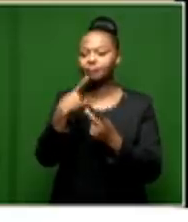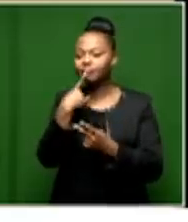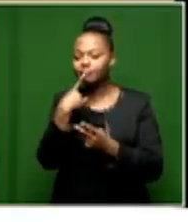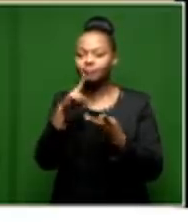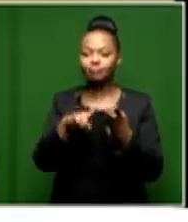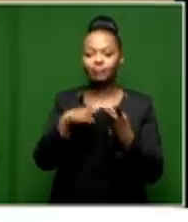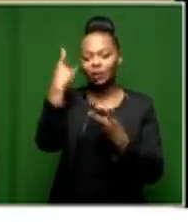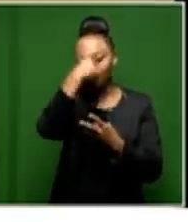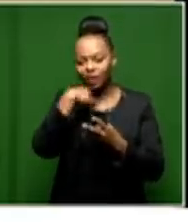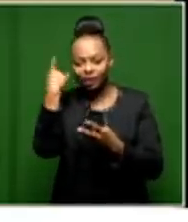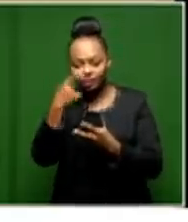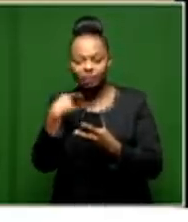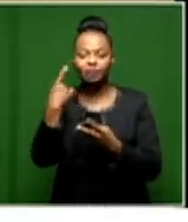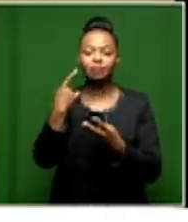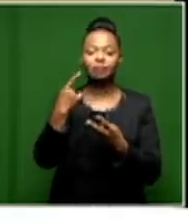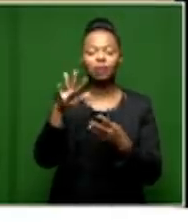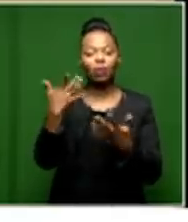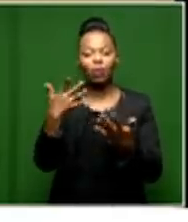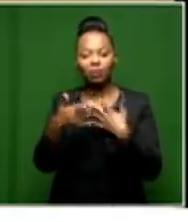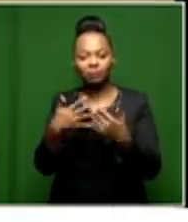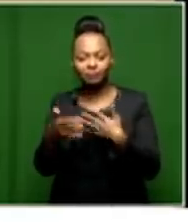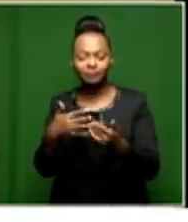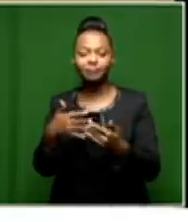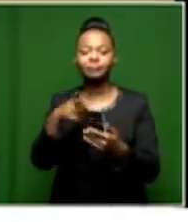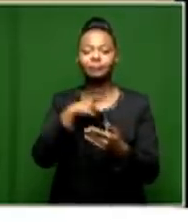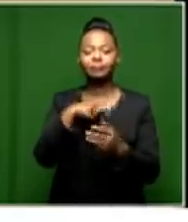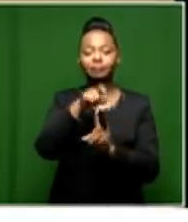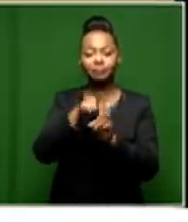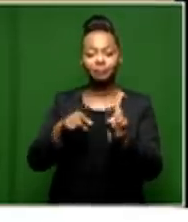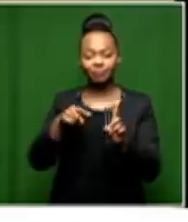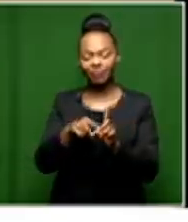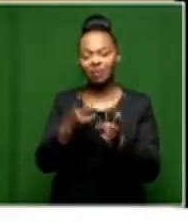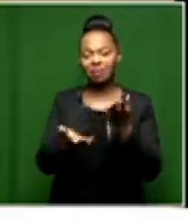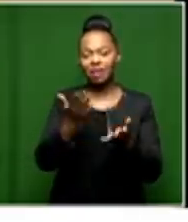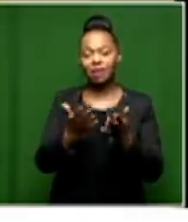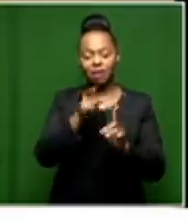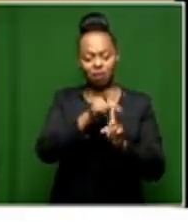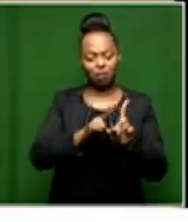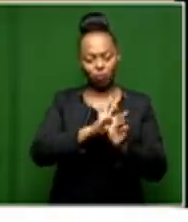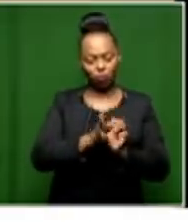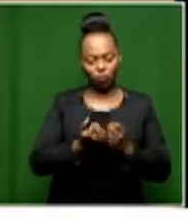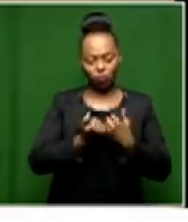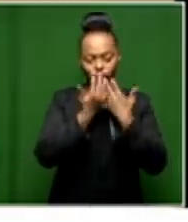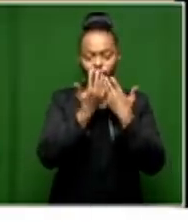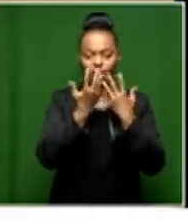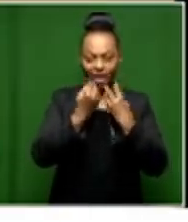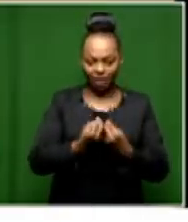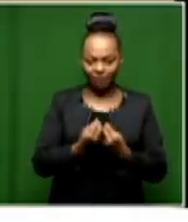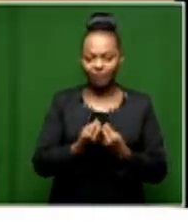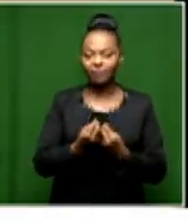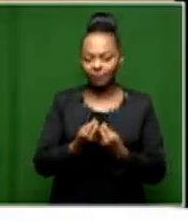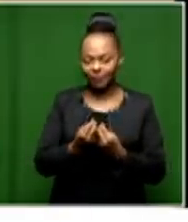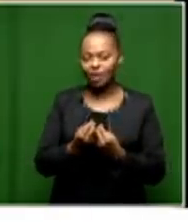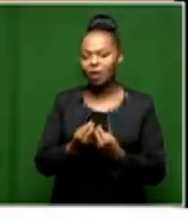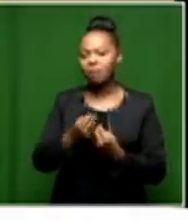your face, or by aerosols. So the patient, the infected person is breathing or shouting